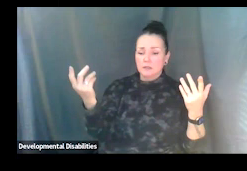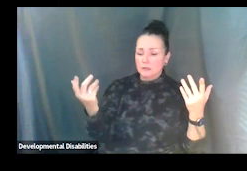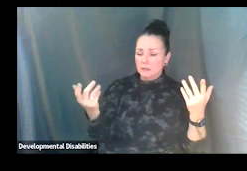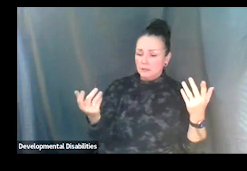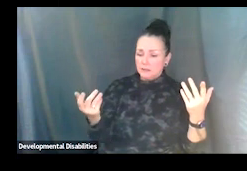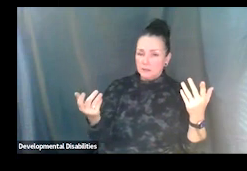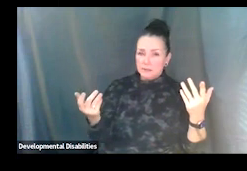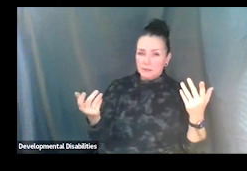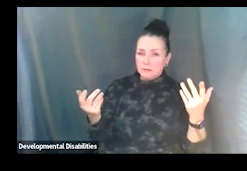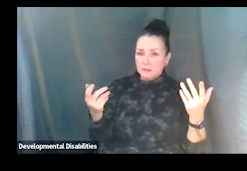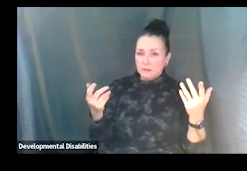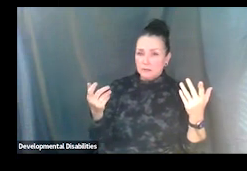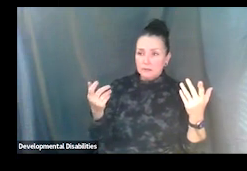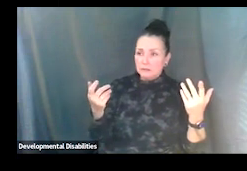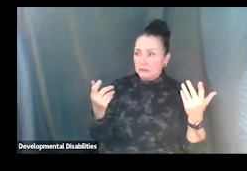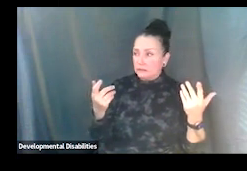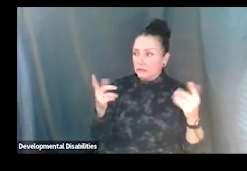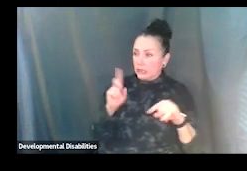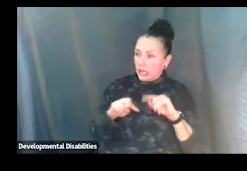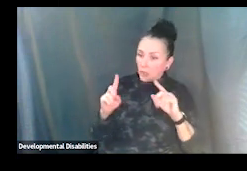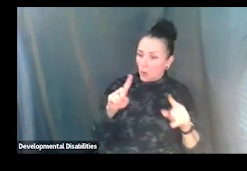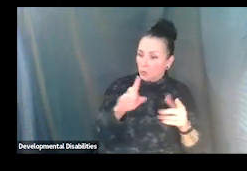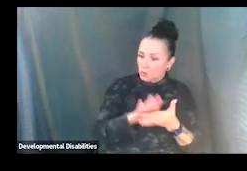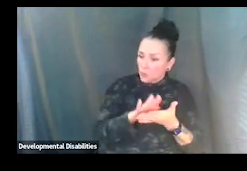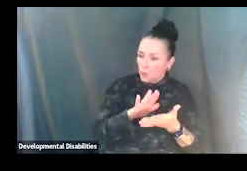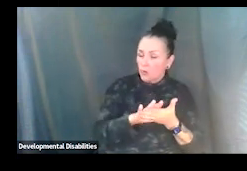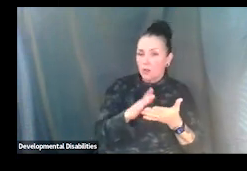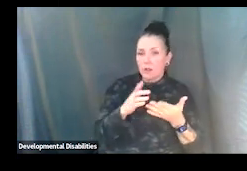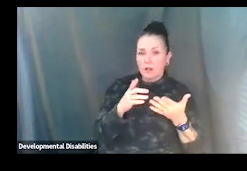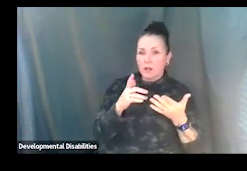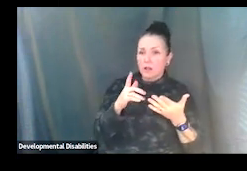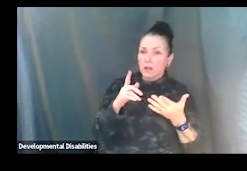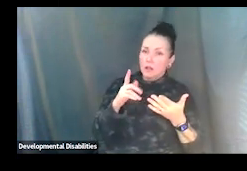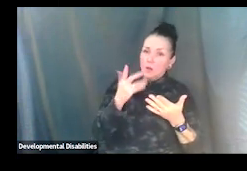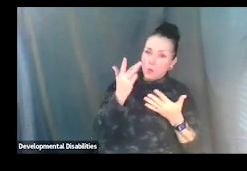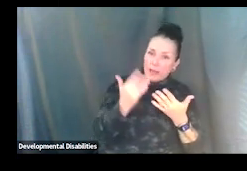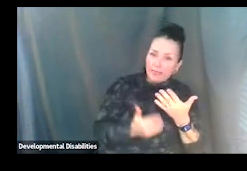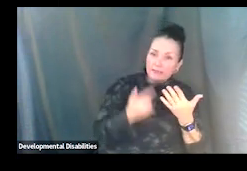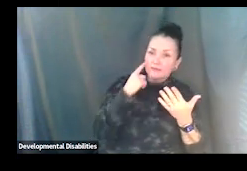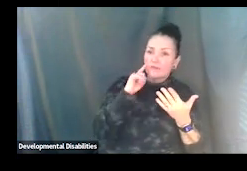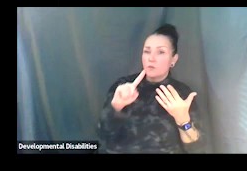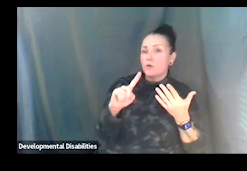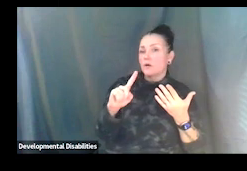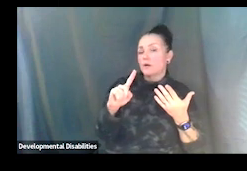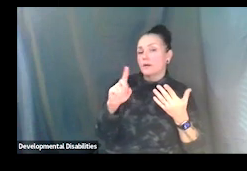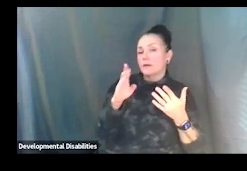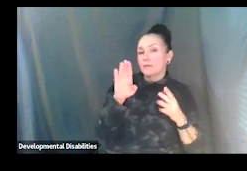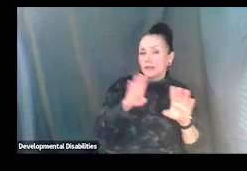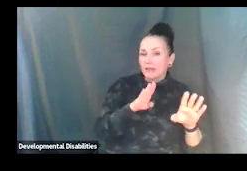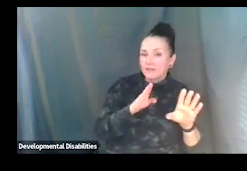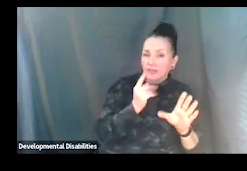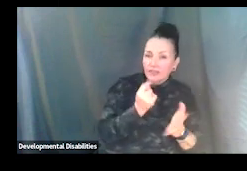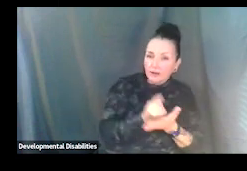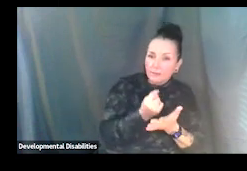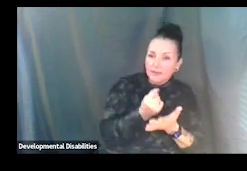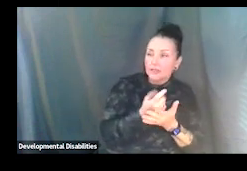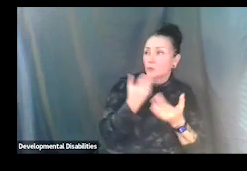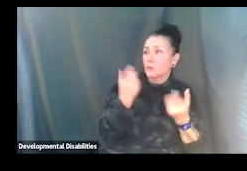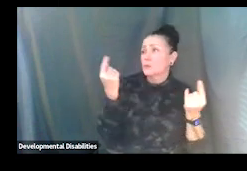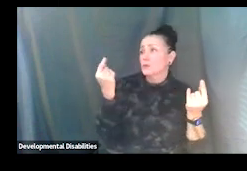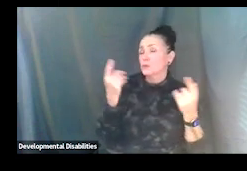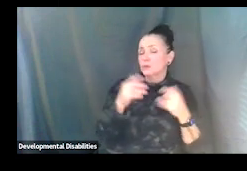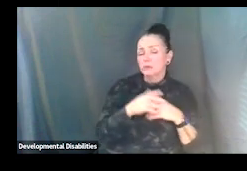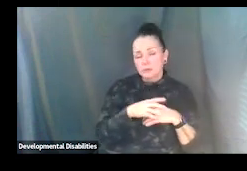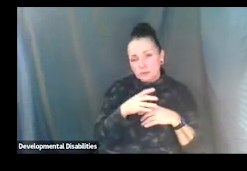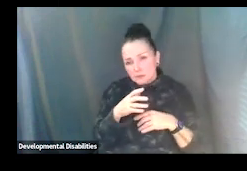the child's developmental level is, or figuring that out, or talking about parenting, not with expectation of